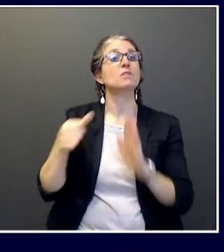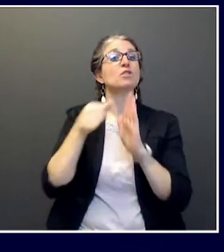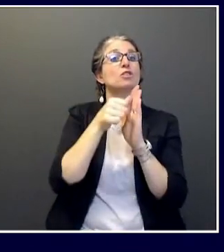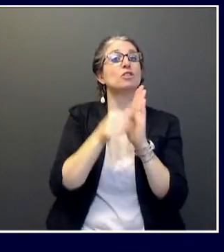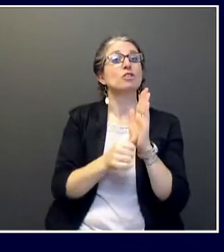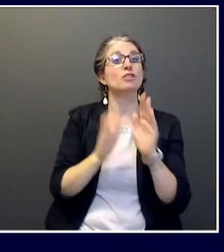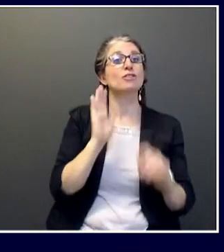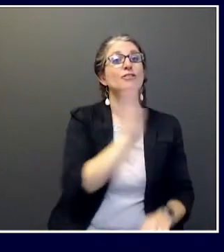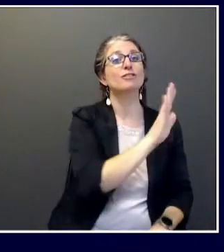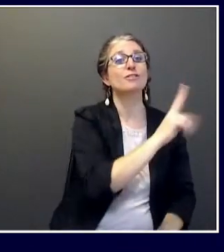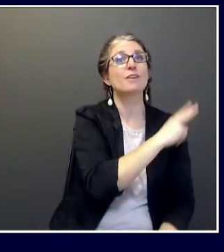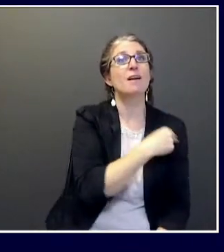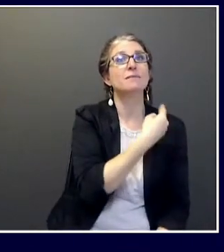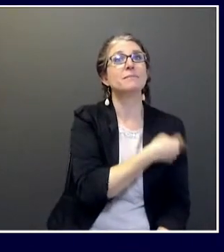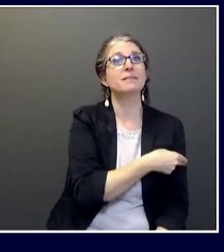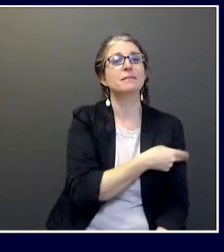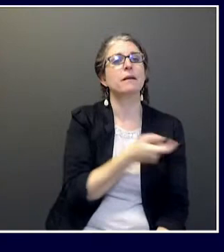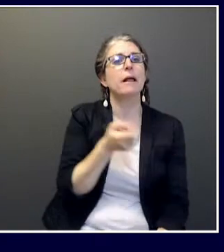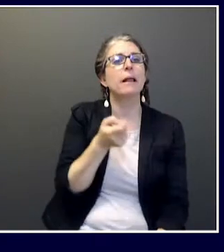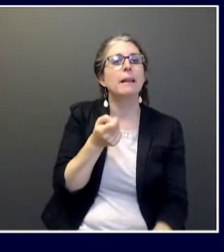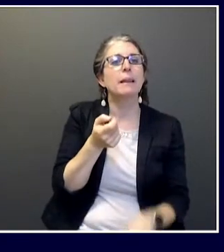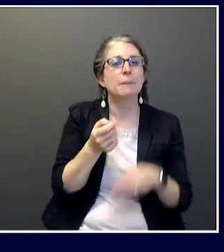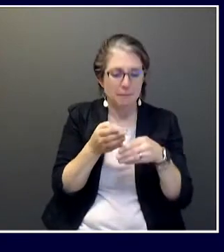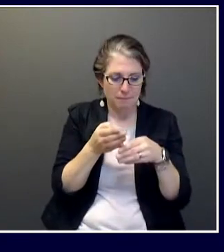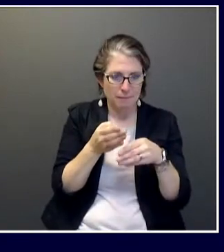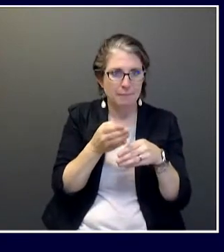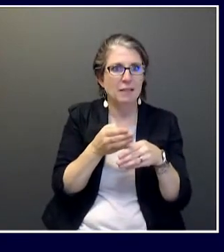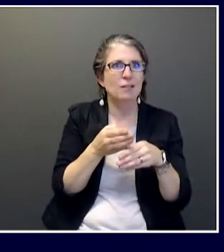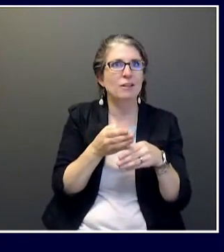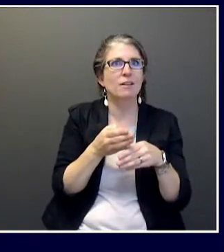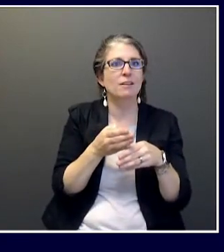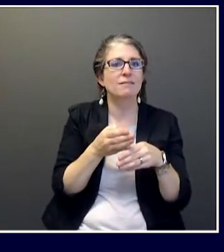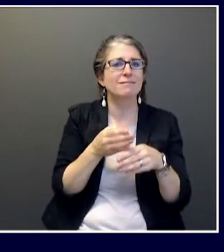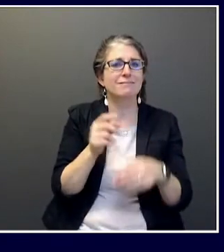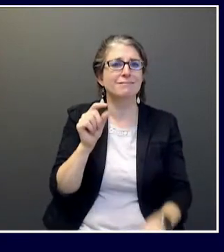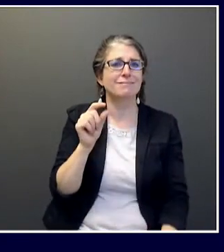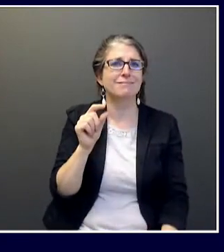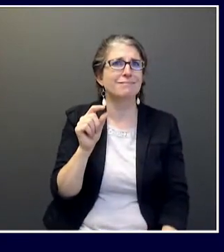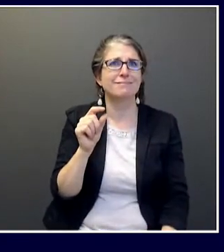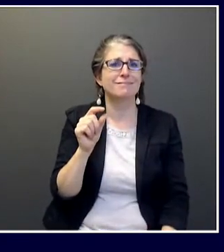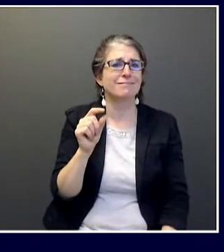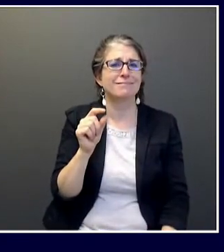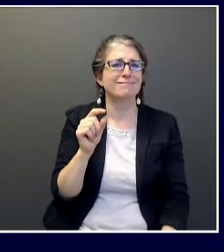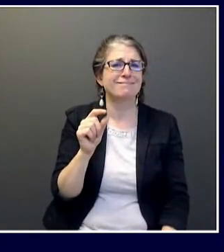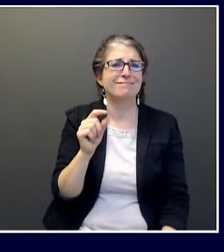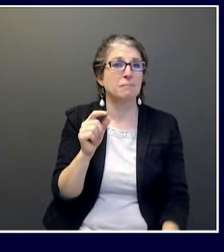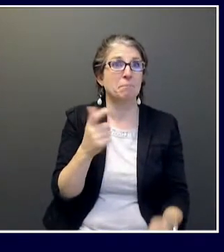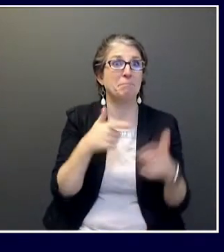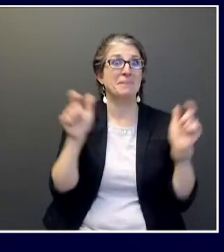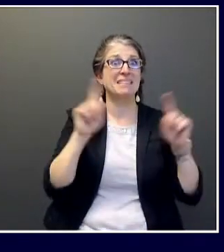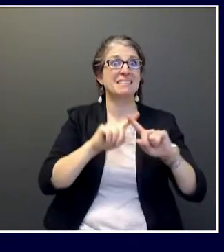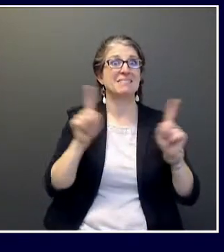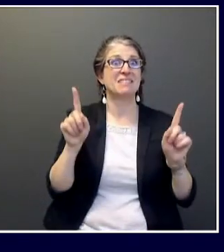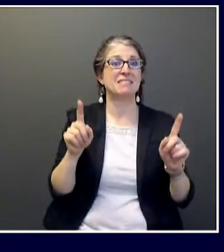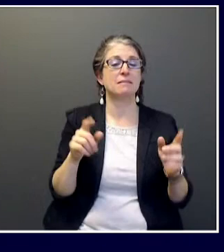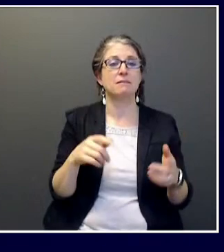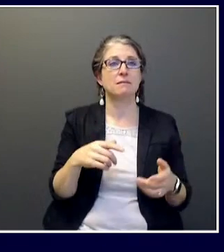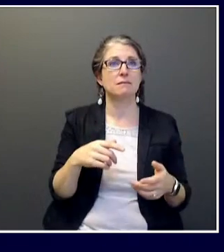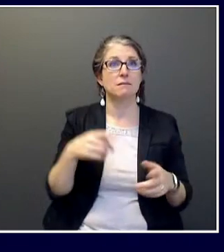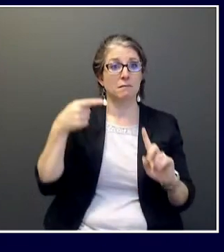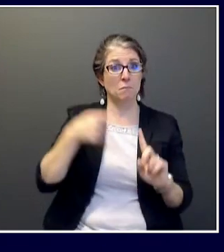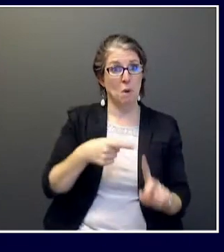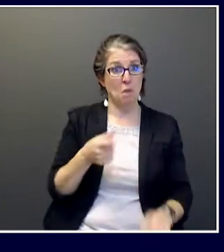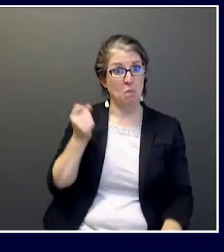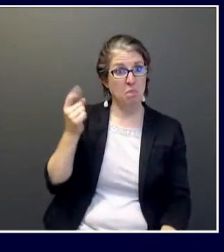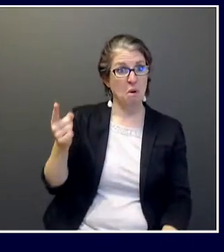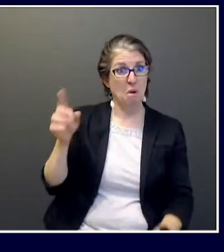mask. Does that mean you should chuck your cloth mask out the door? No. Surgical masks can still be difficult to find. They